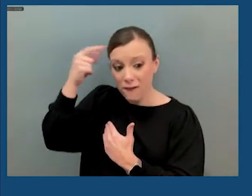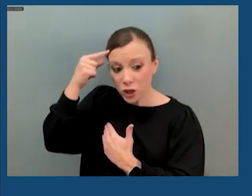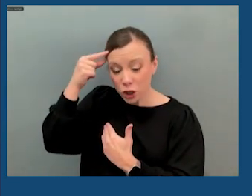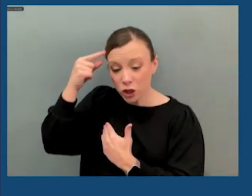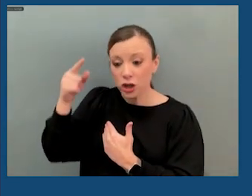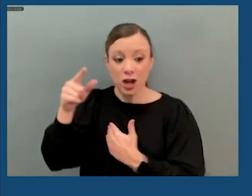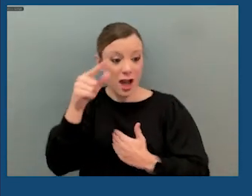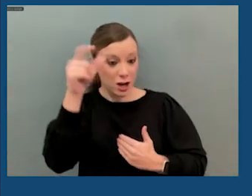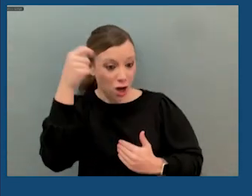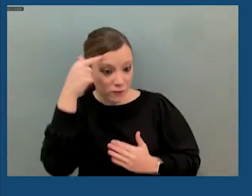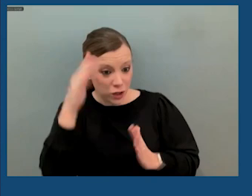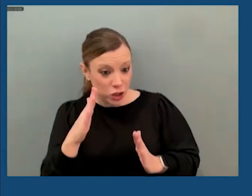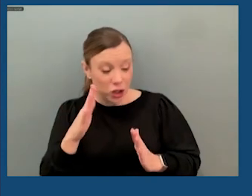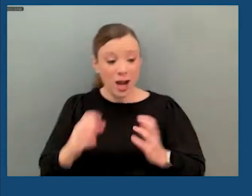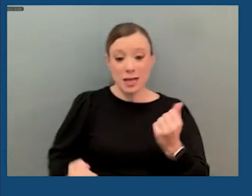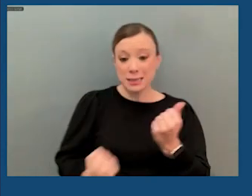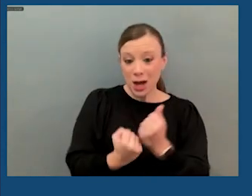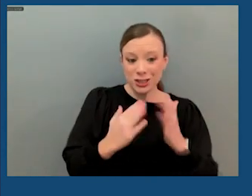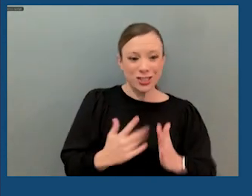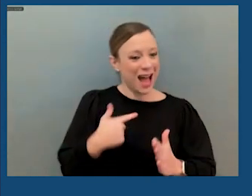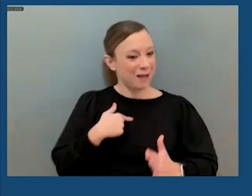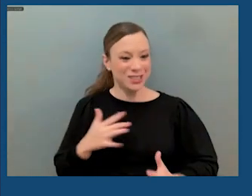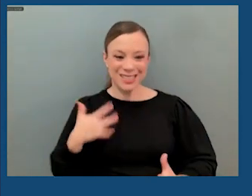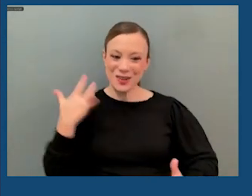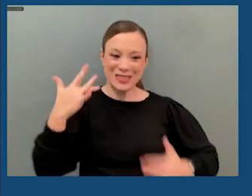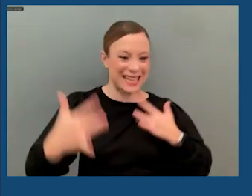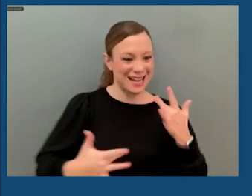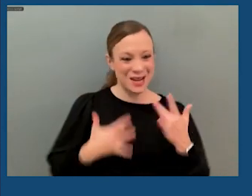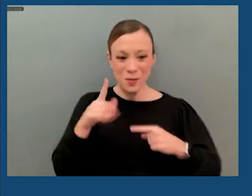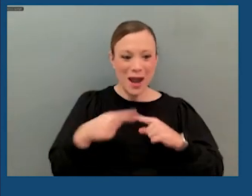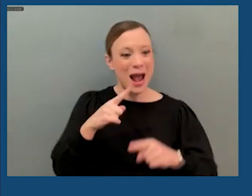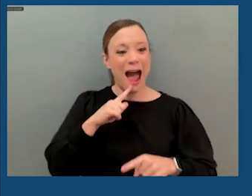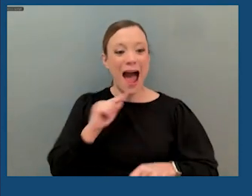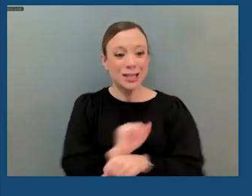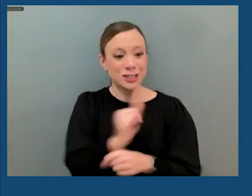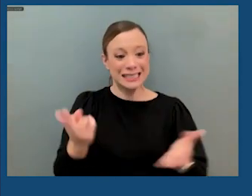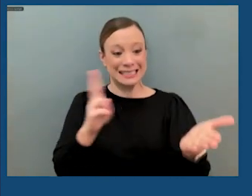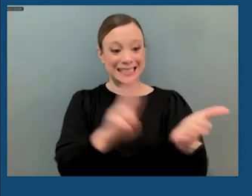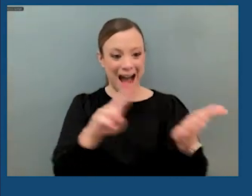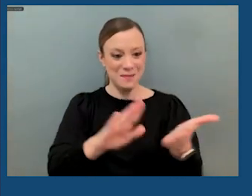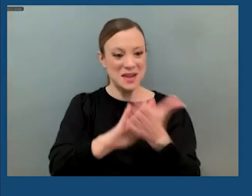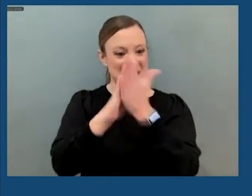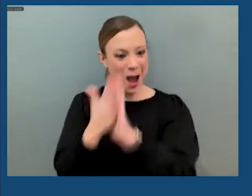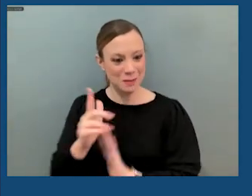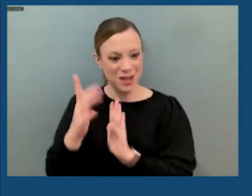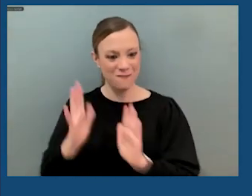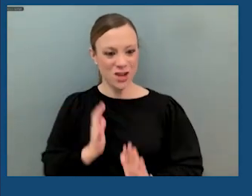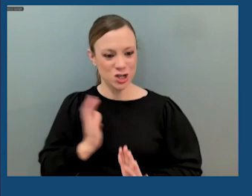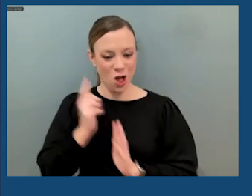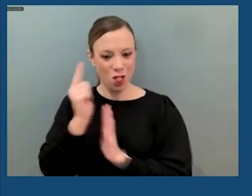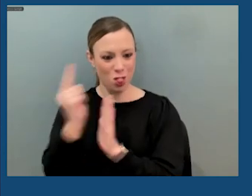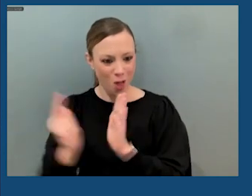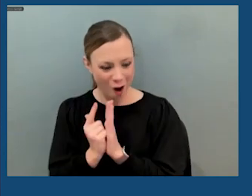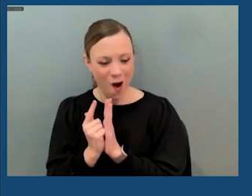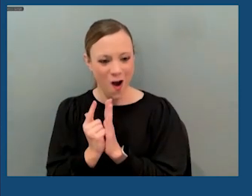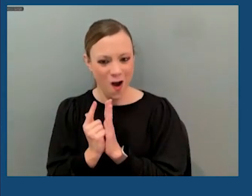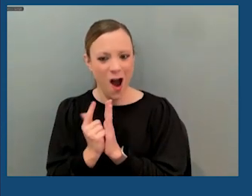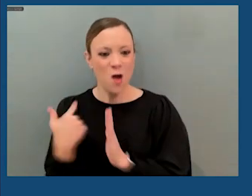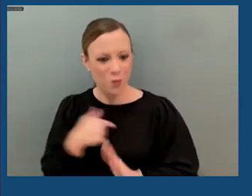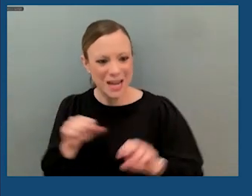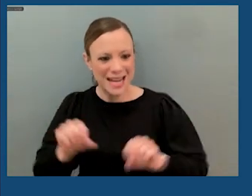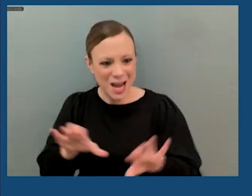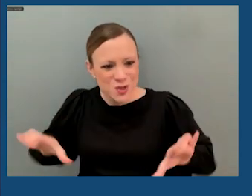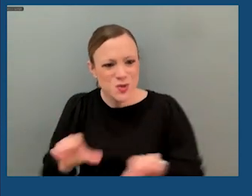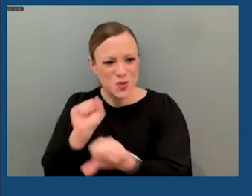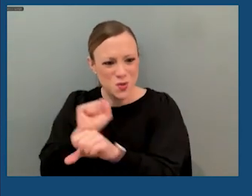and just can't wait until it's signed into law, and then we can do the work. And I look at DA Katz and DA Rocha. We can do the work that